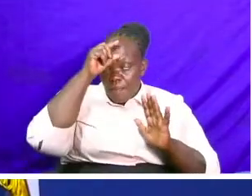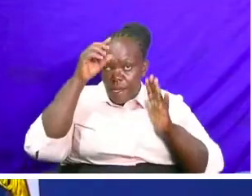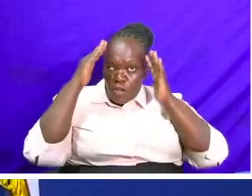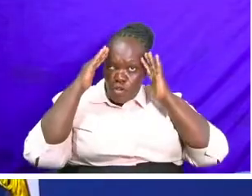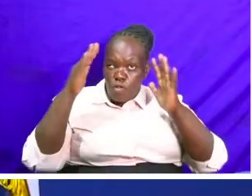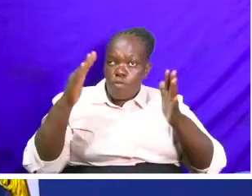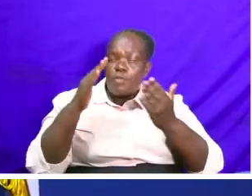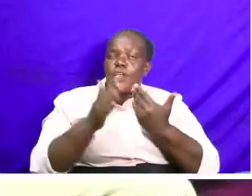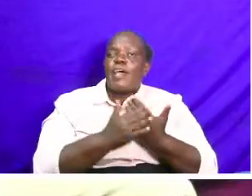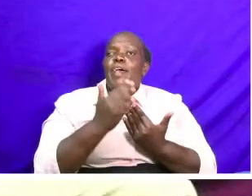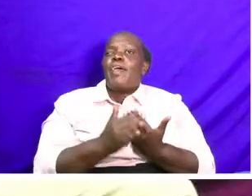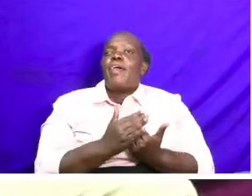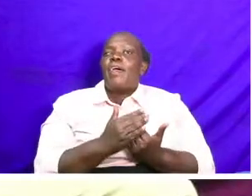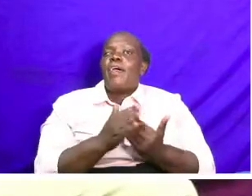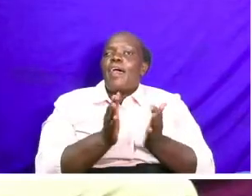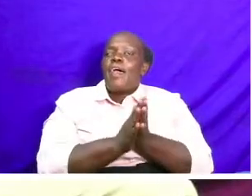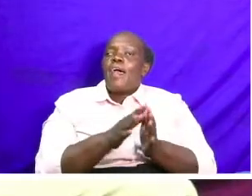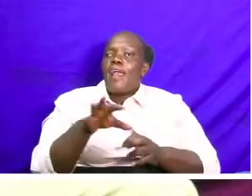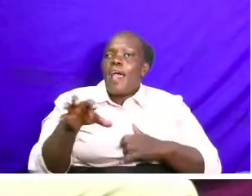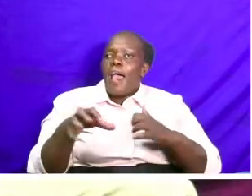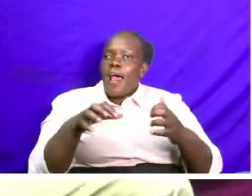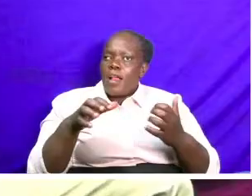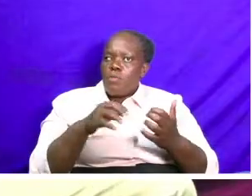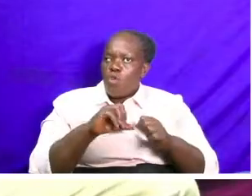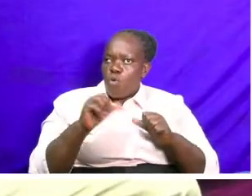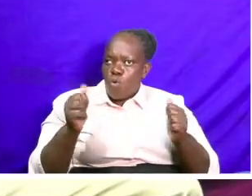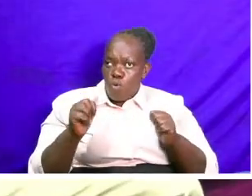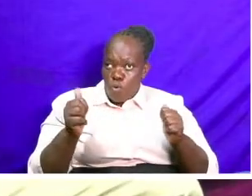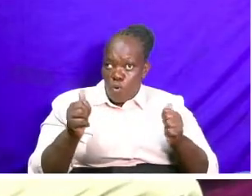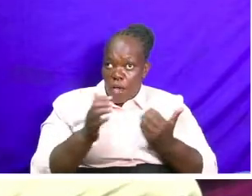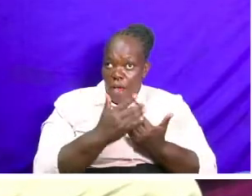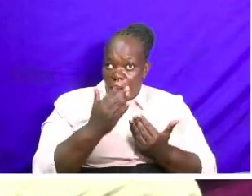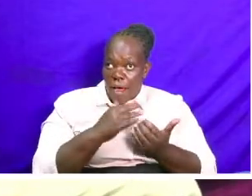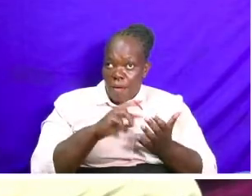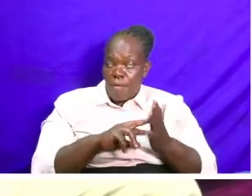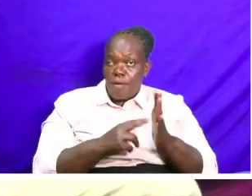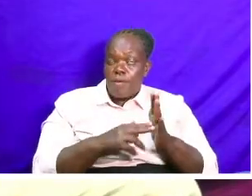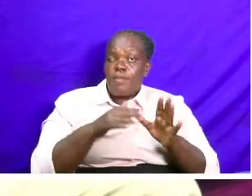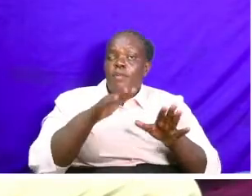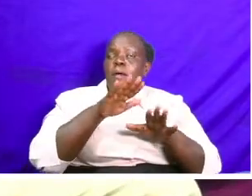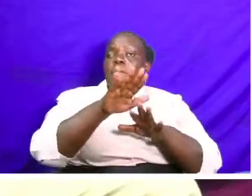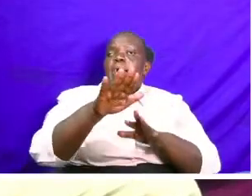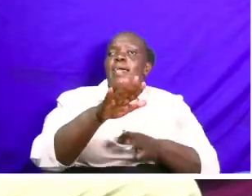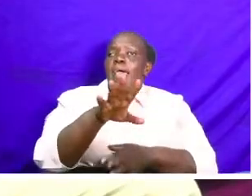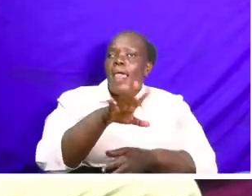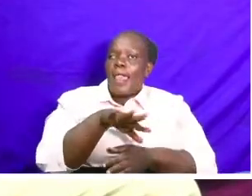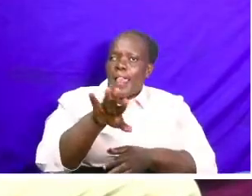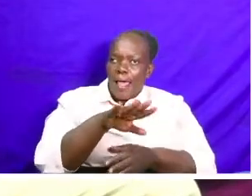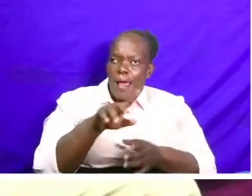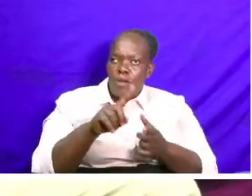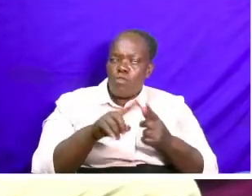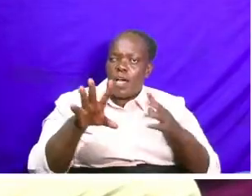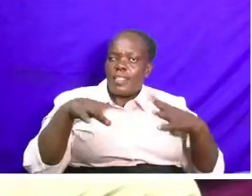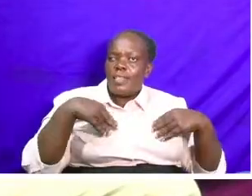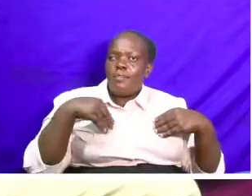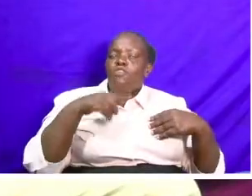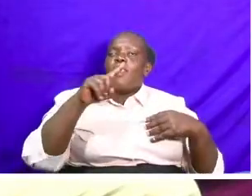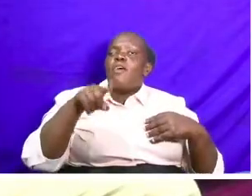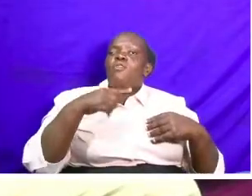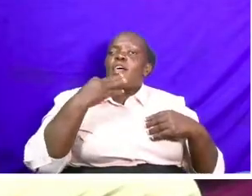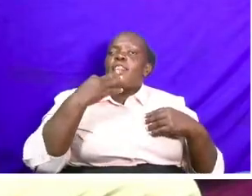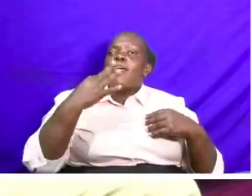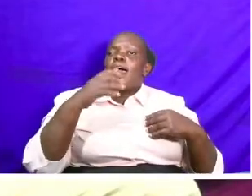to conservation and animal welfare. The project includes a parking facility to accommodate up to